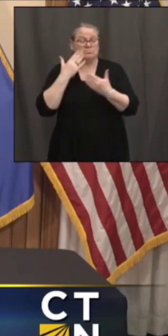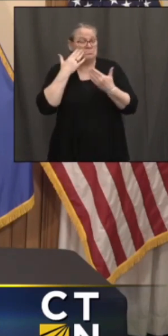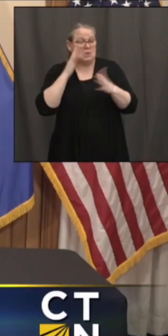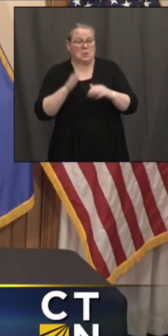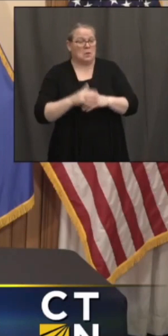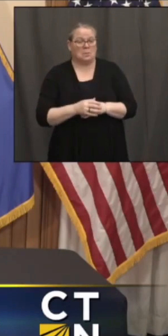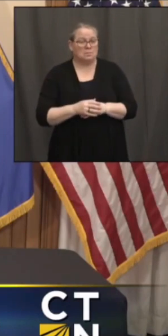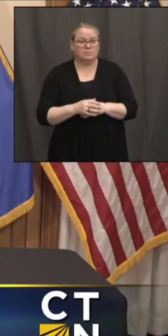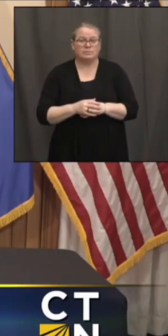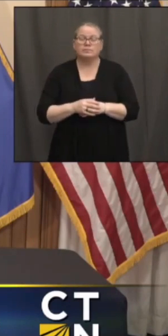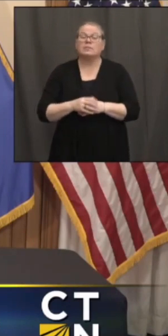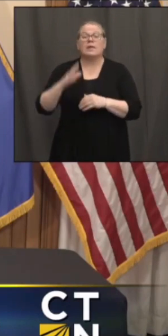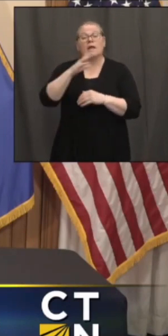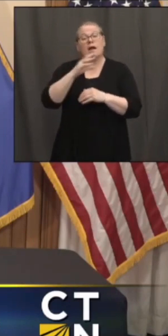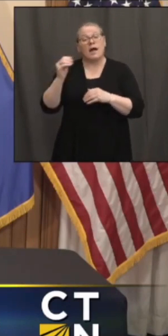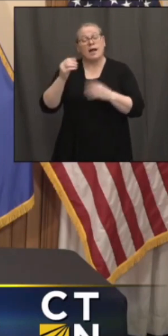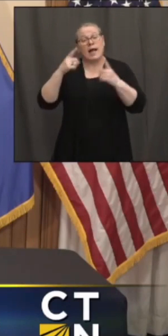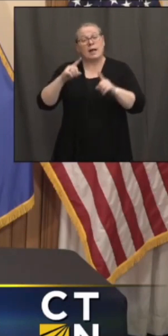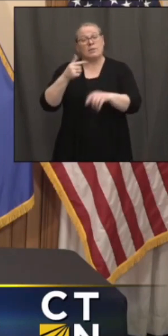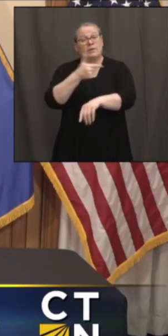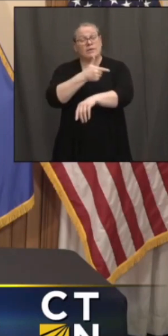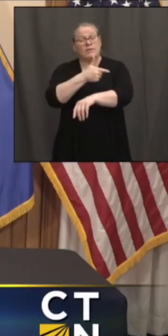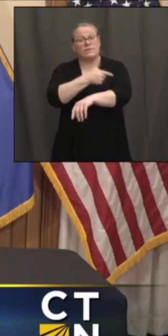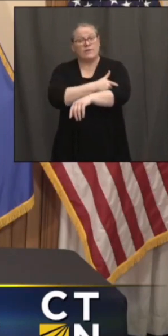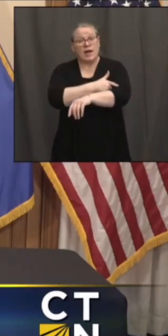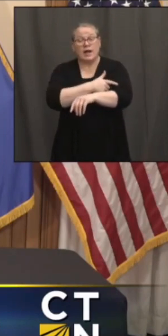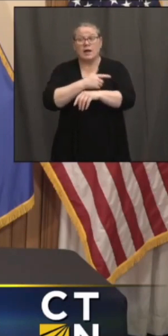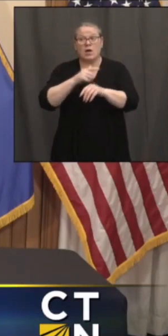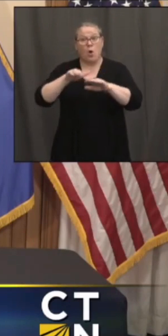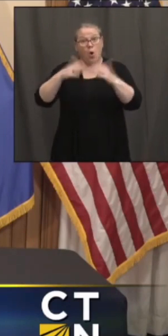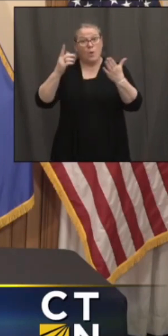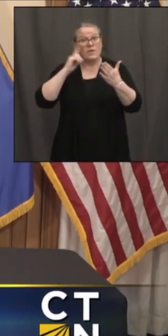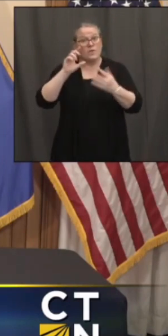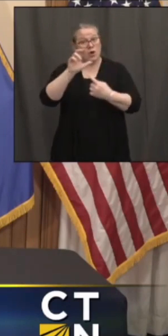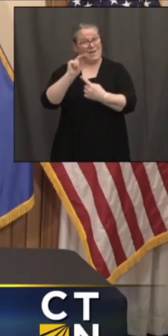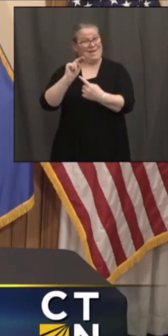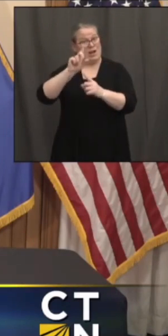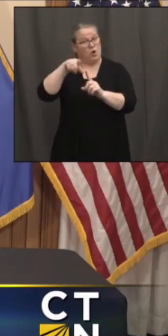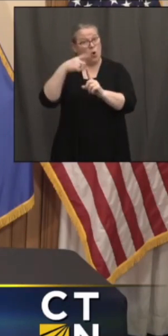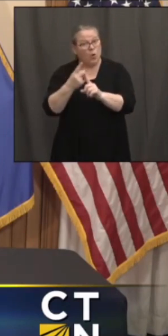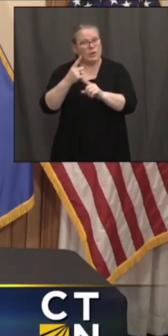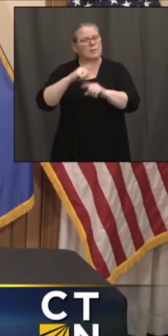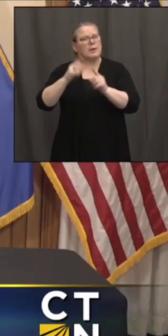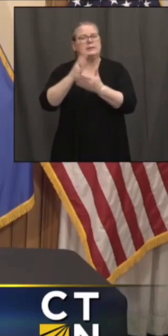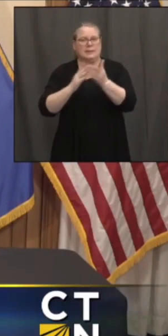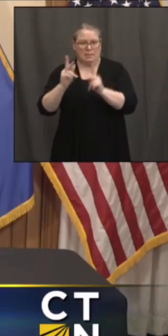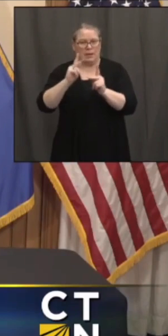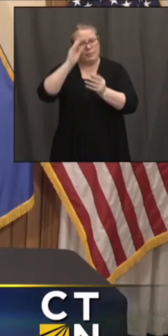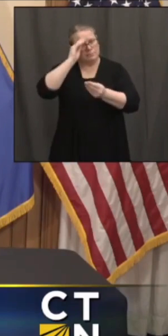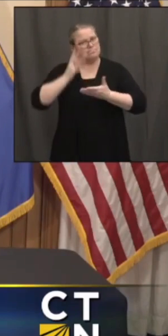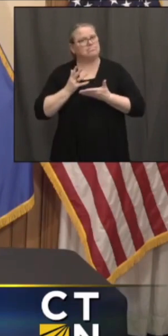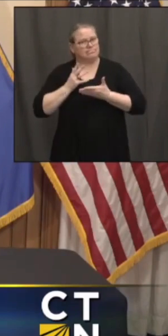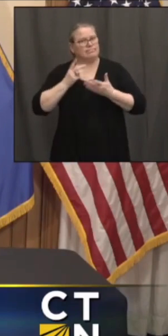residents? Because we received a report from somebody that they had seen some out-of-state cars there. at Rensselaer Field?